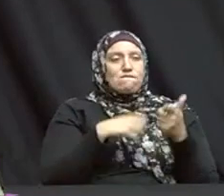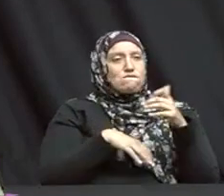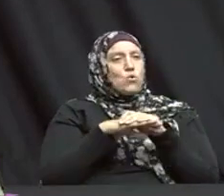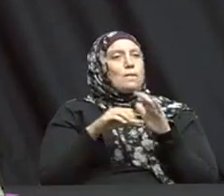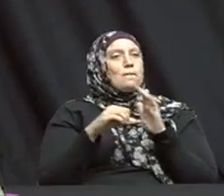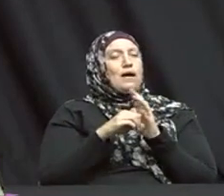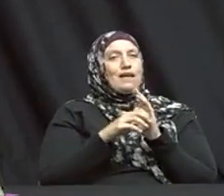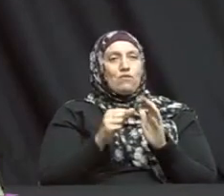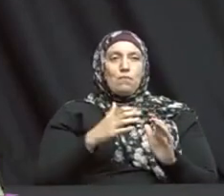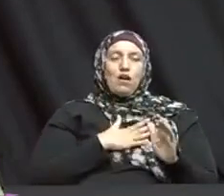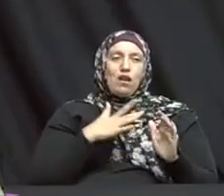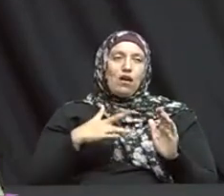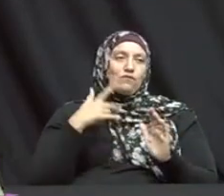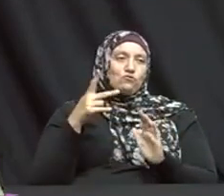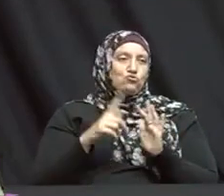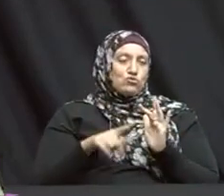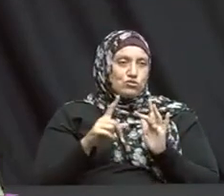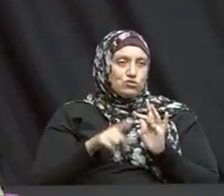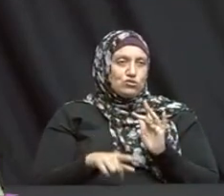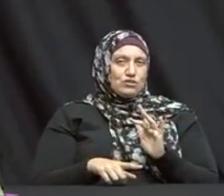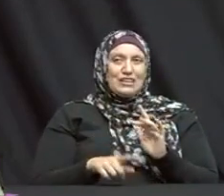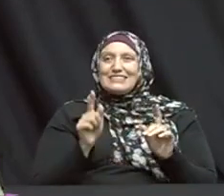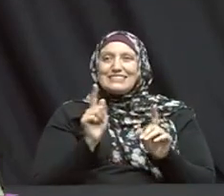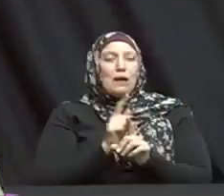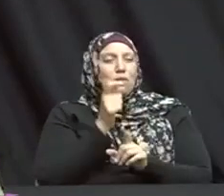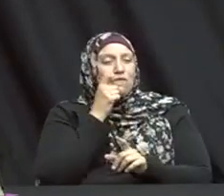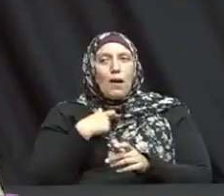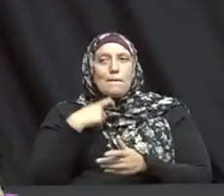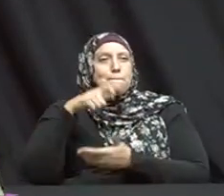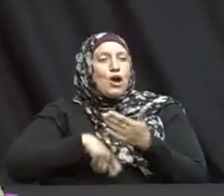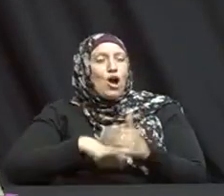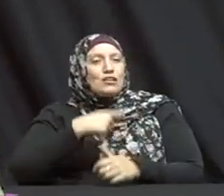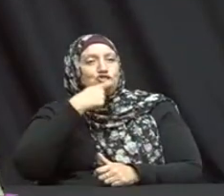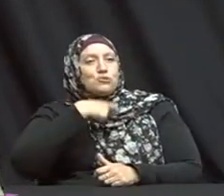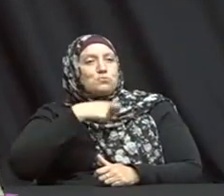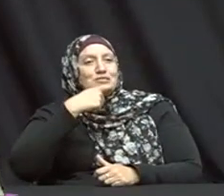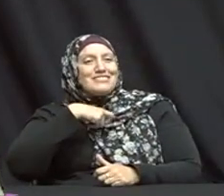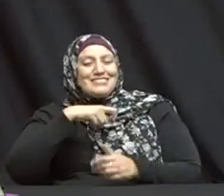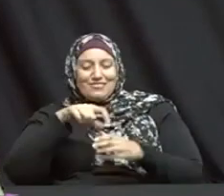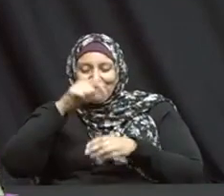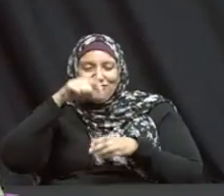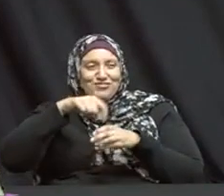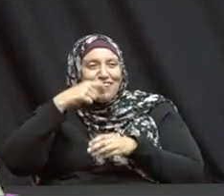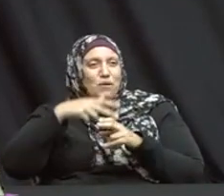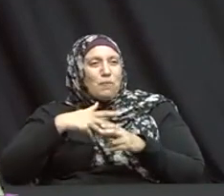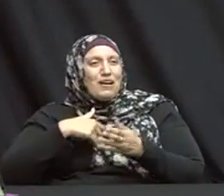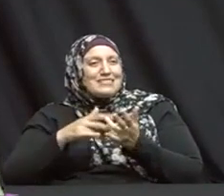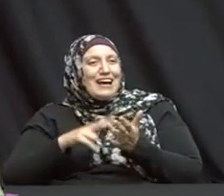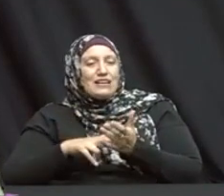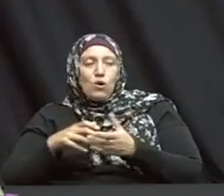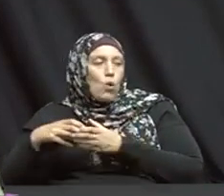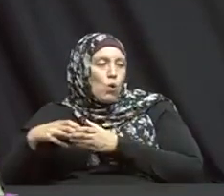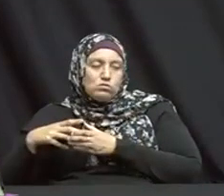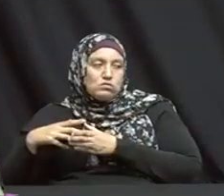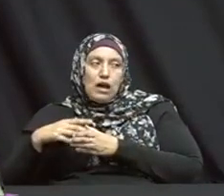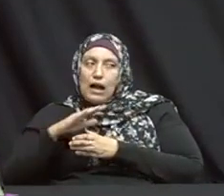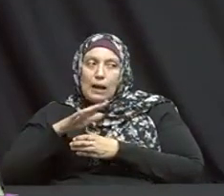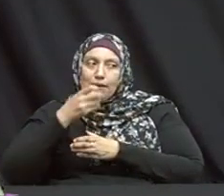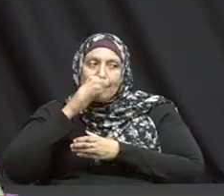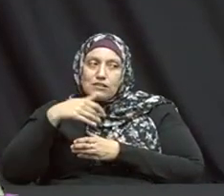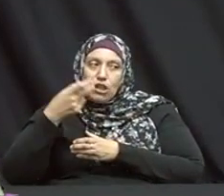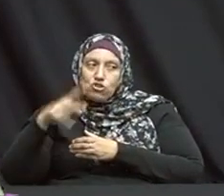packet of chips for my son, but he's just not allowed to open it and eat it until I die. Alternatively, you can have a policy which goes